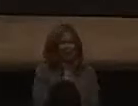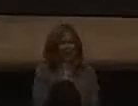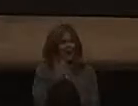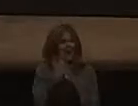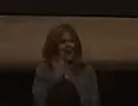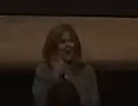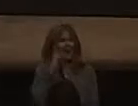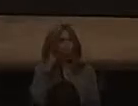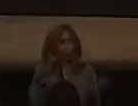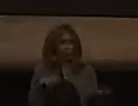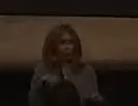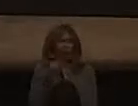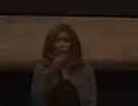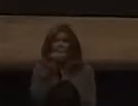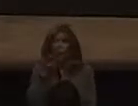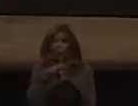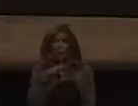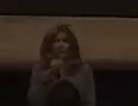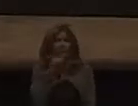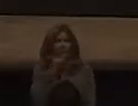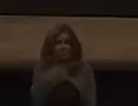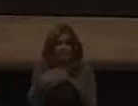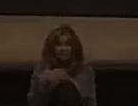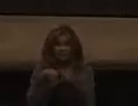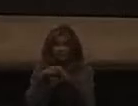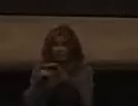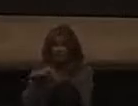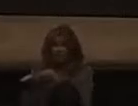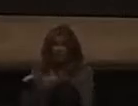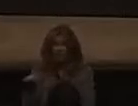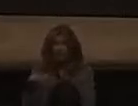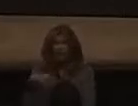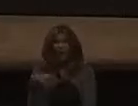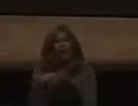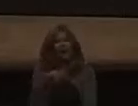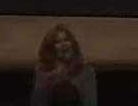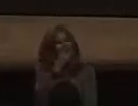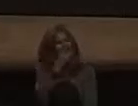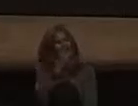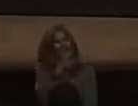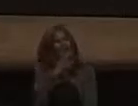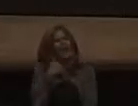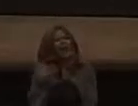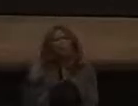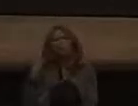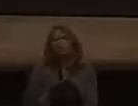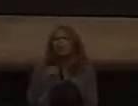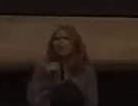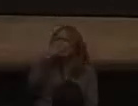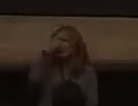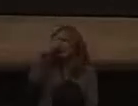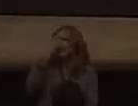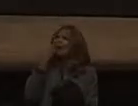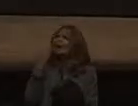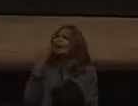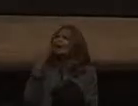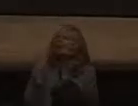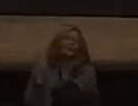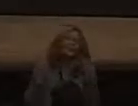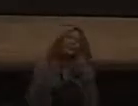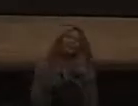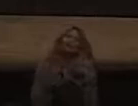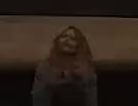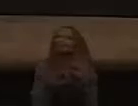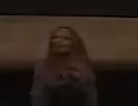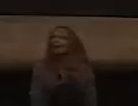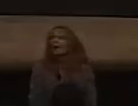inaccessible those cities were. I was always under the impression, you hear things about, for instance,